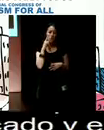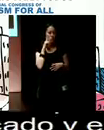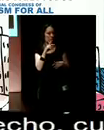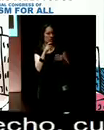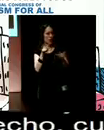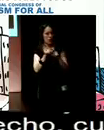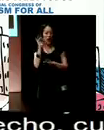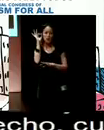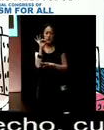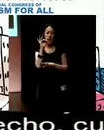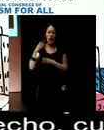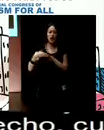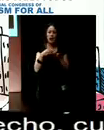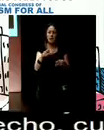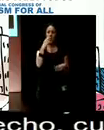signposting of the Santiago